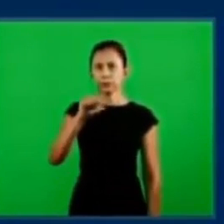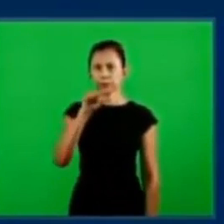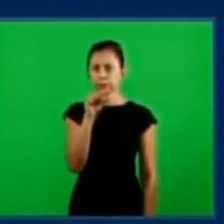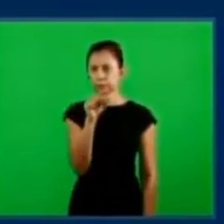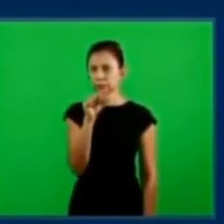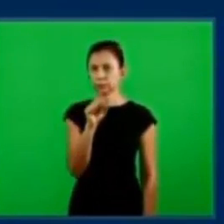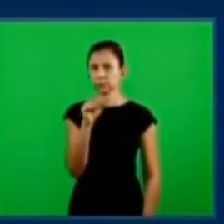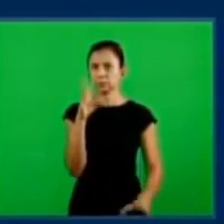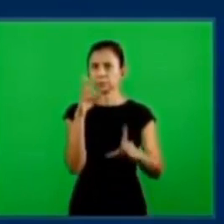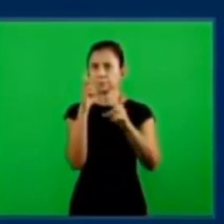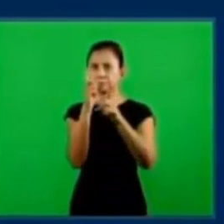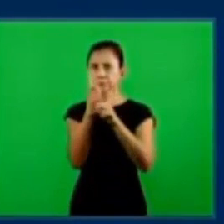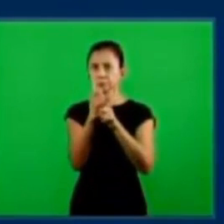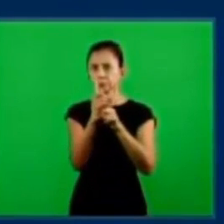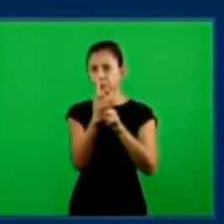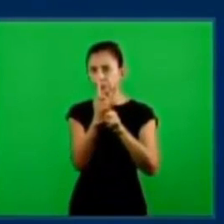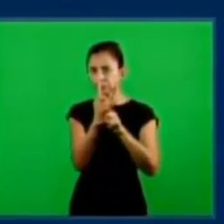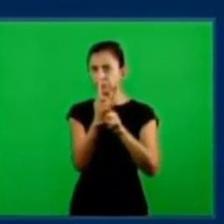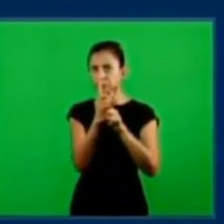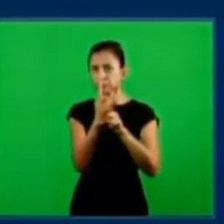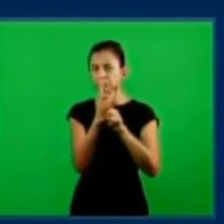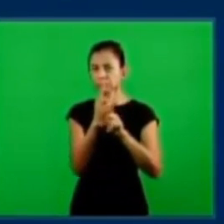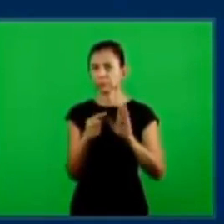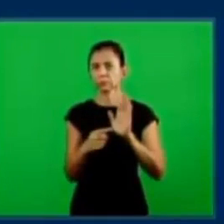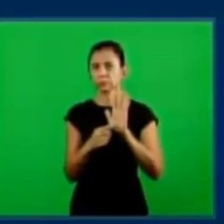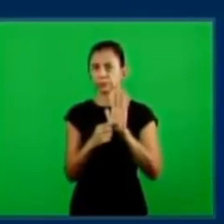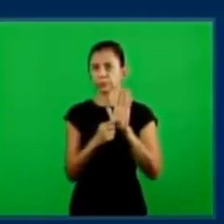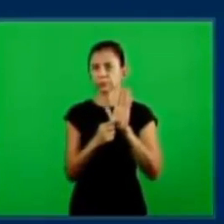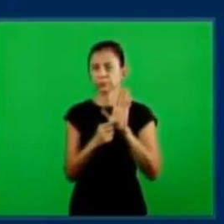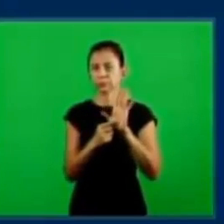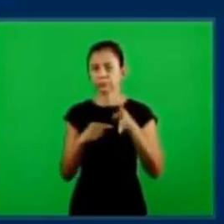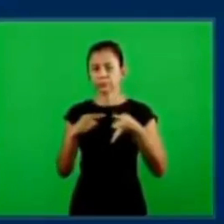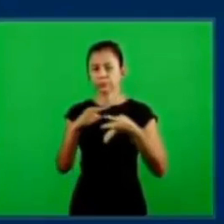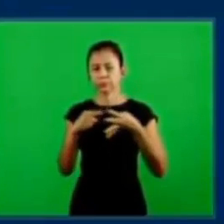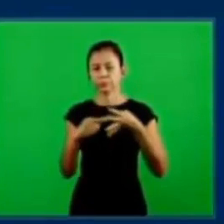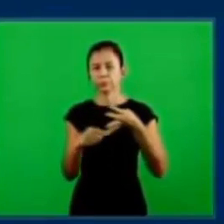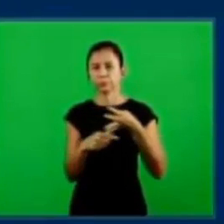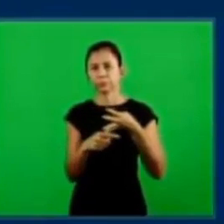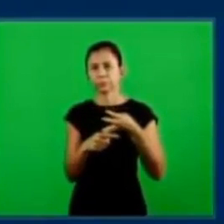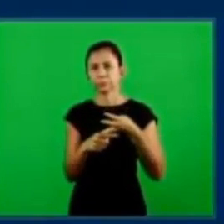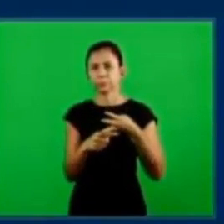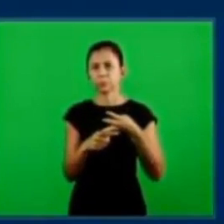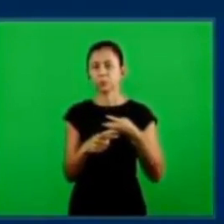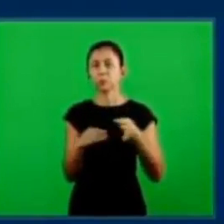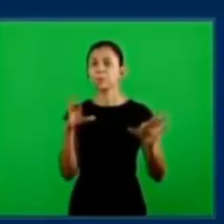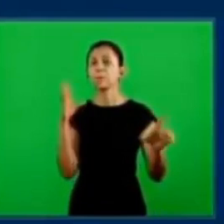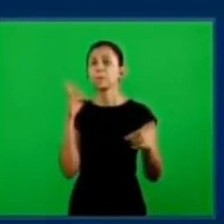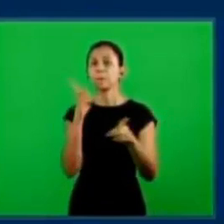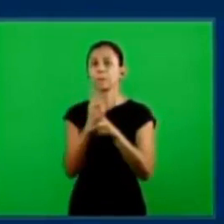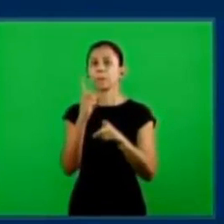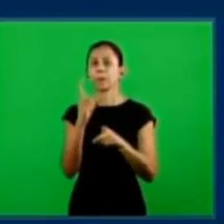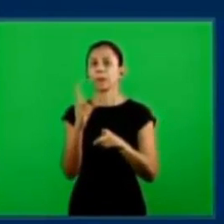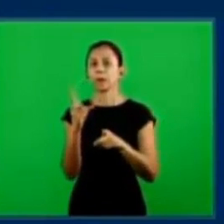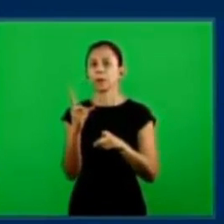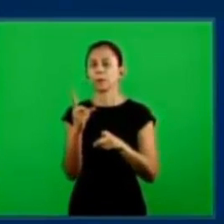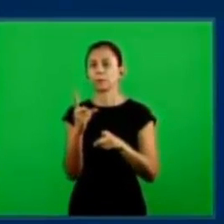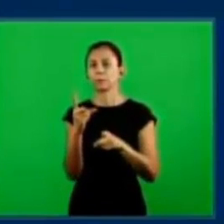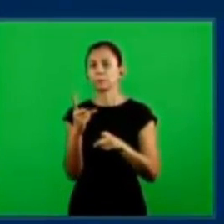this text mentioned. So second, choose in one of the